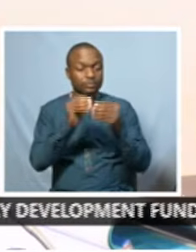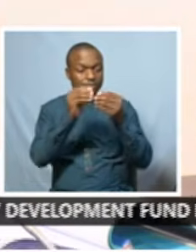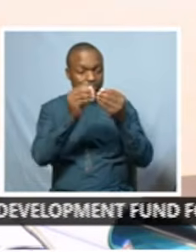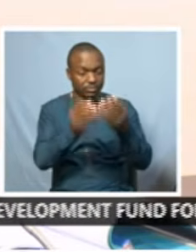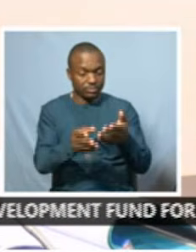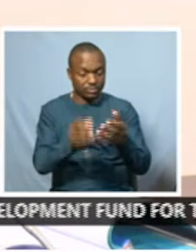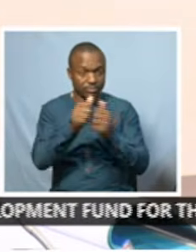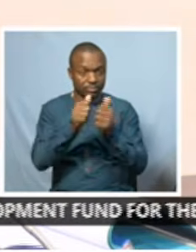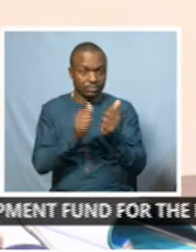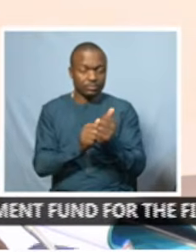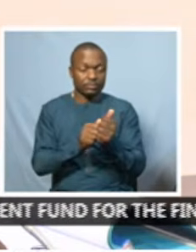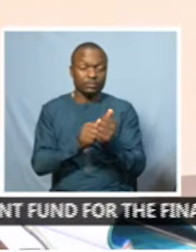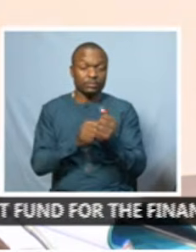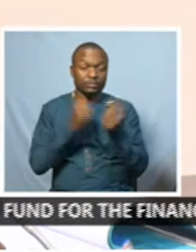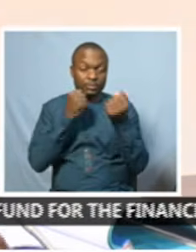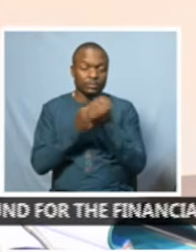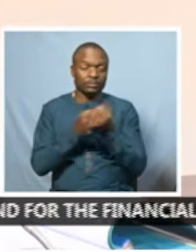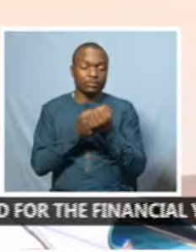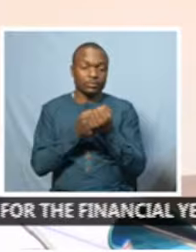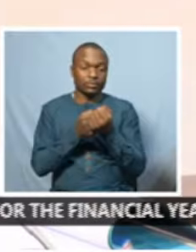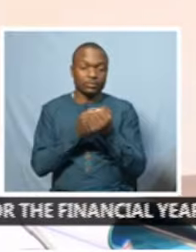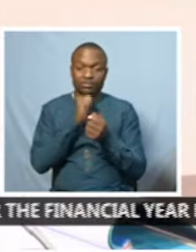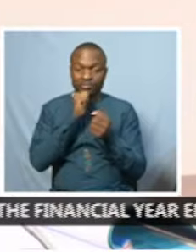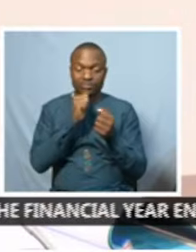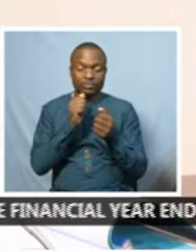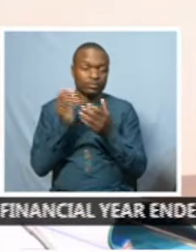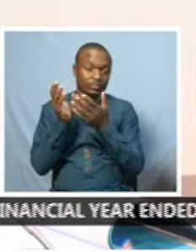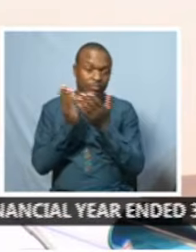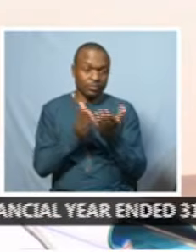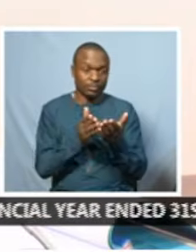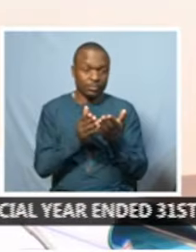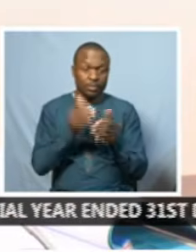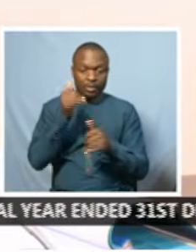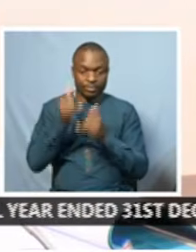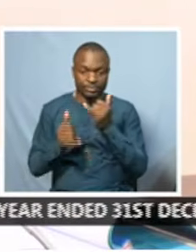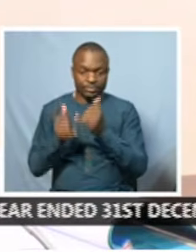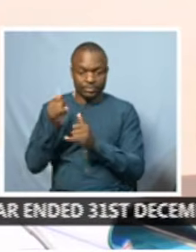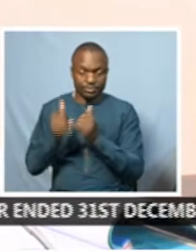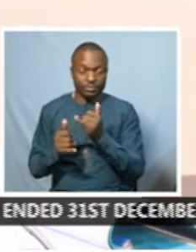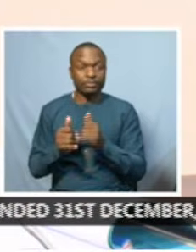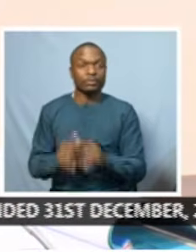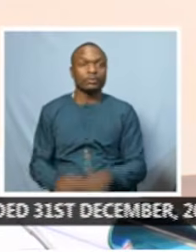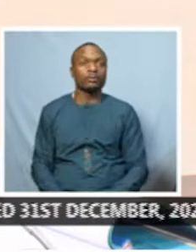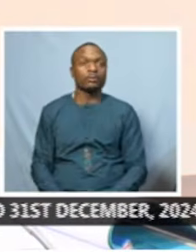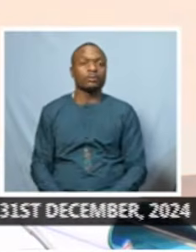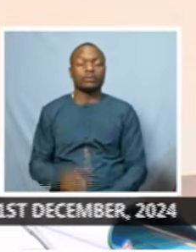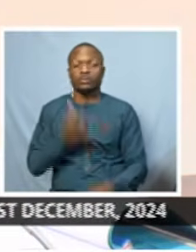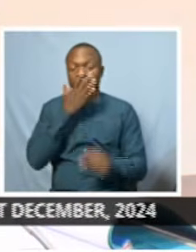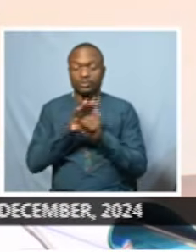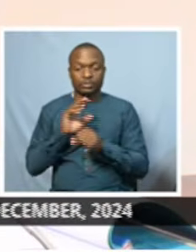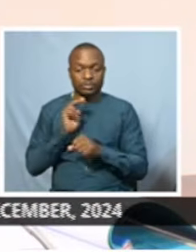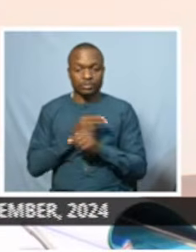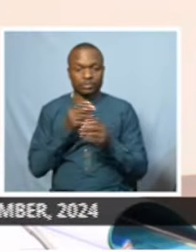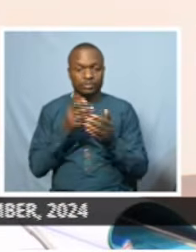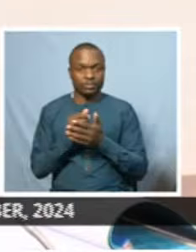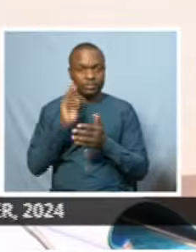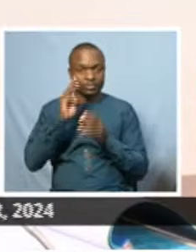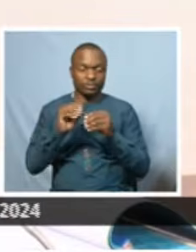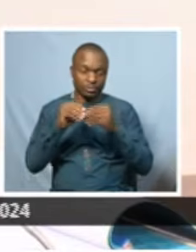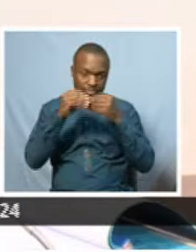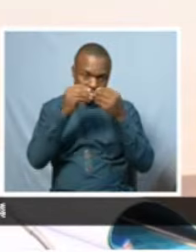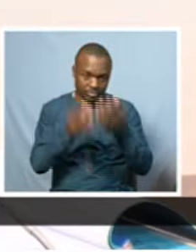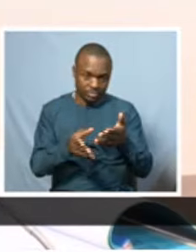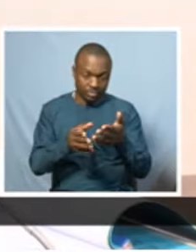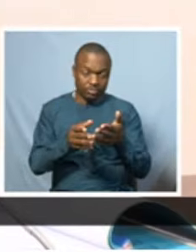provided regarding the funding that may not have come through. As we wind up, they have assured us the funds will be released in time. And